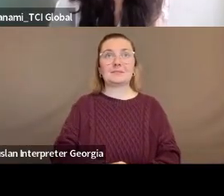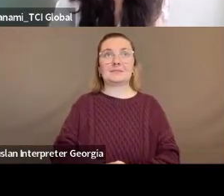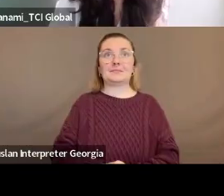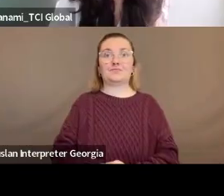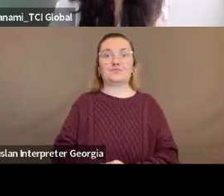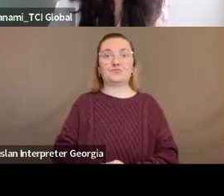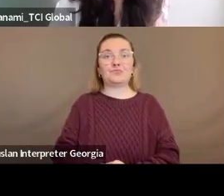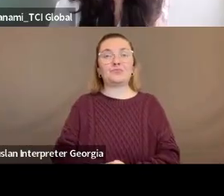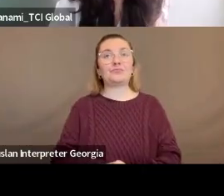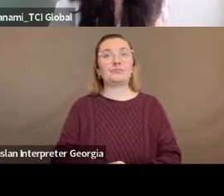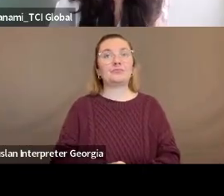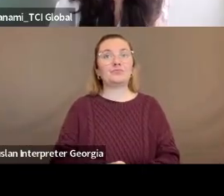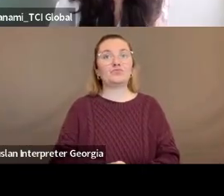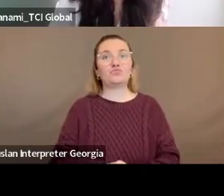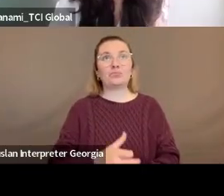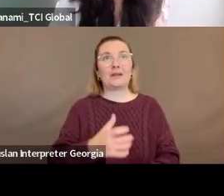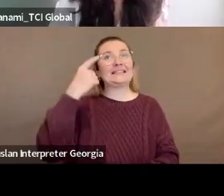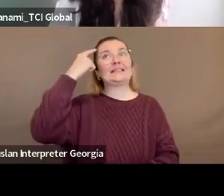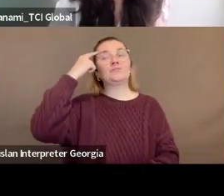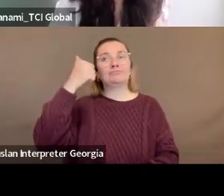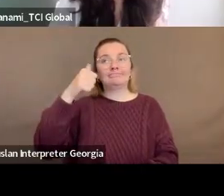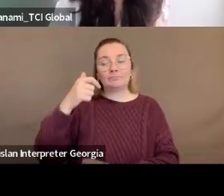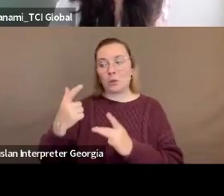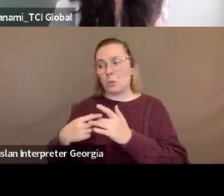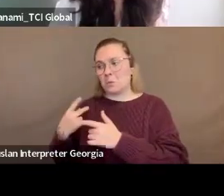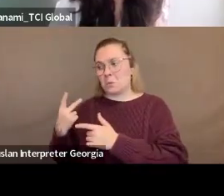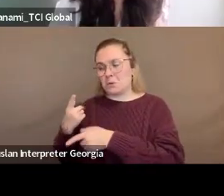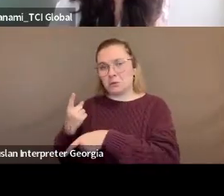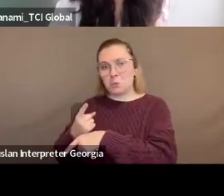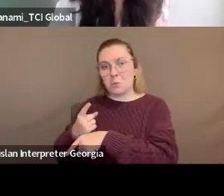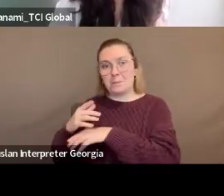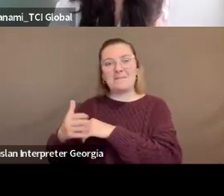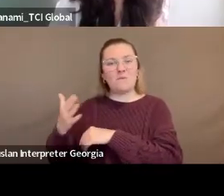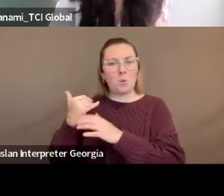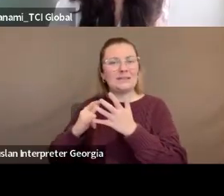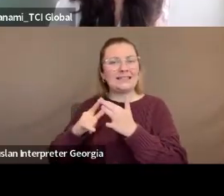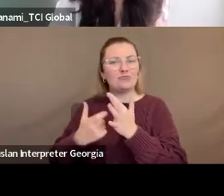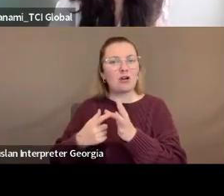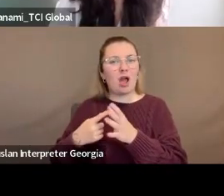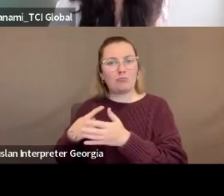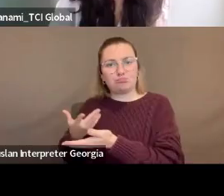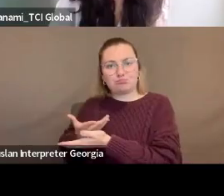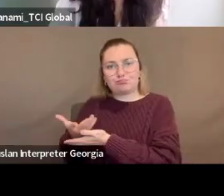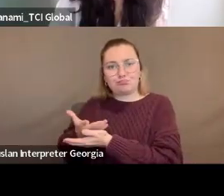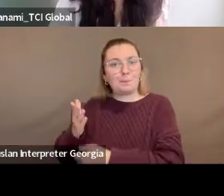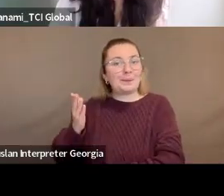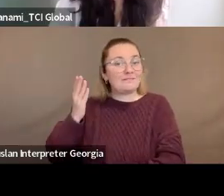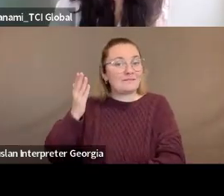And I think so. Another thing that we were talking about earlier, Sarah and I, was